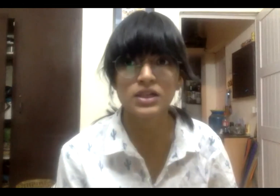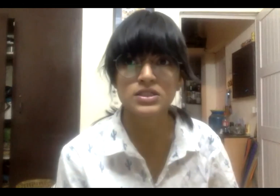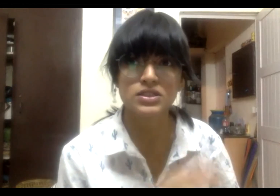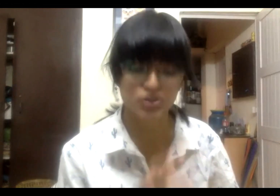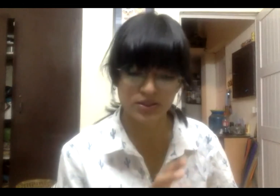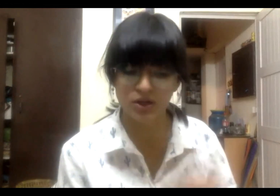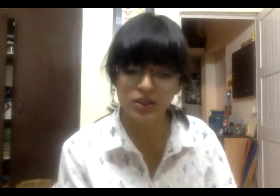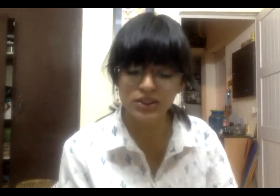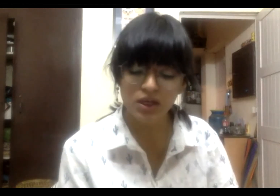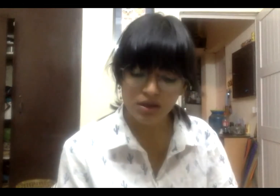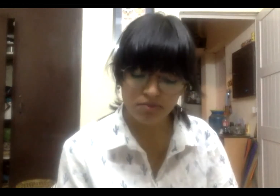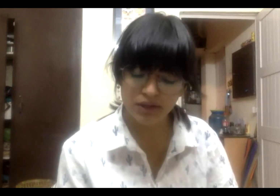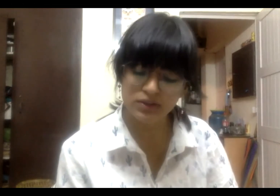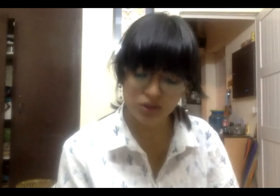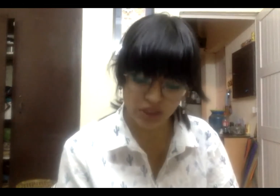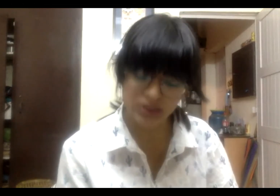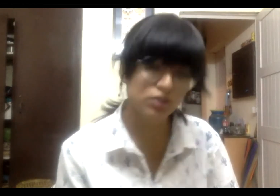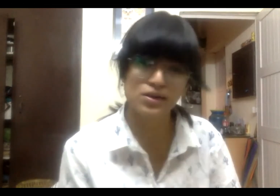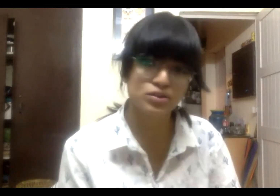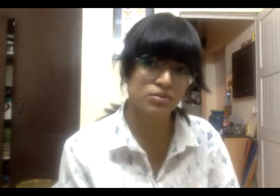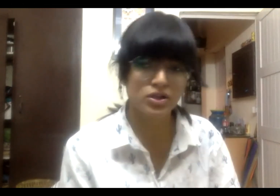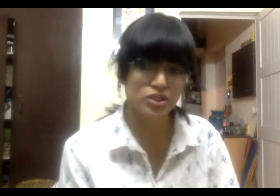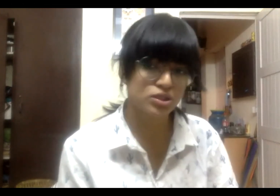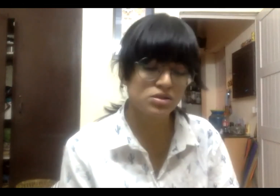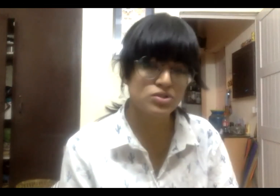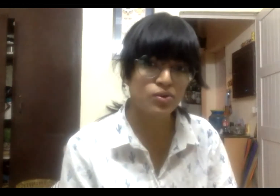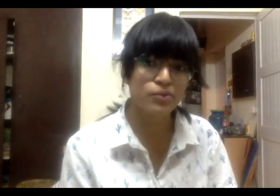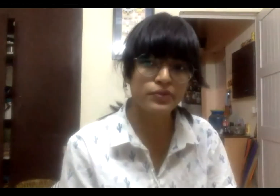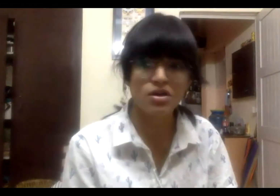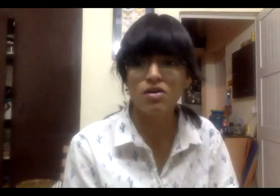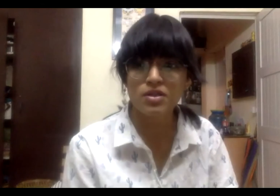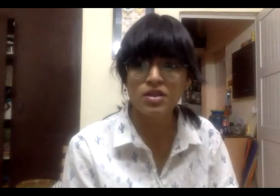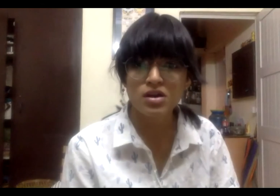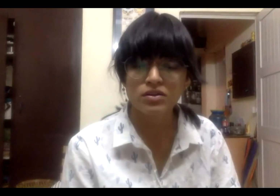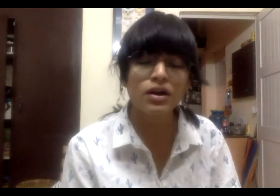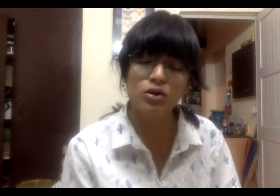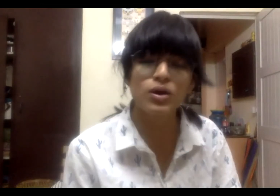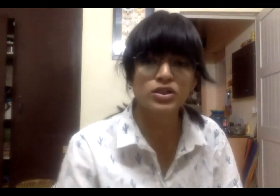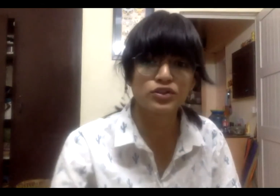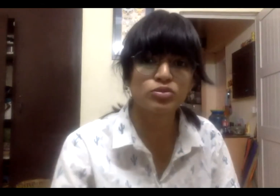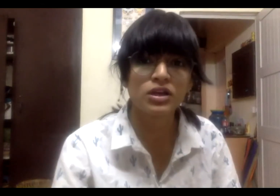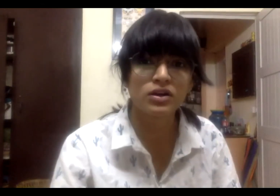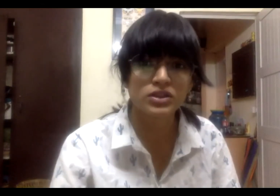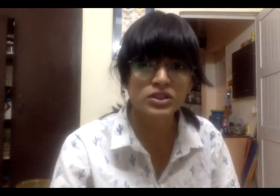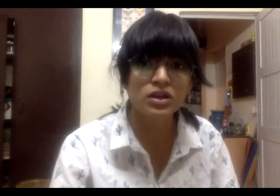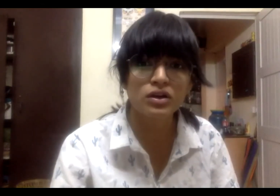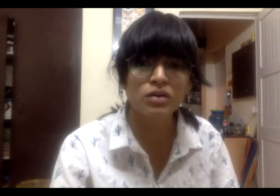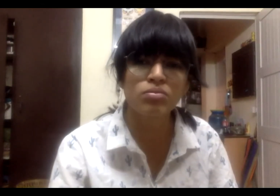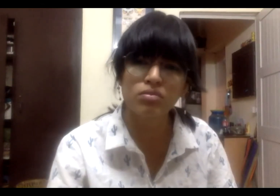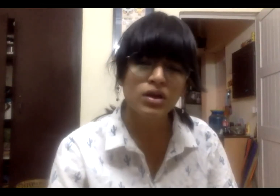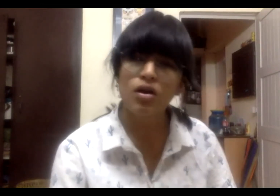tell, is just hers, but the rest not so much. So, yeah, there are quite a few Peel